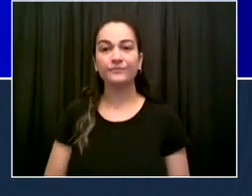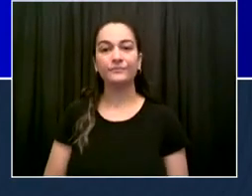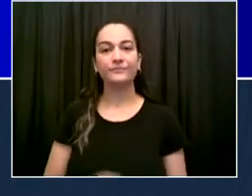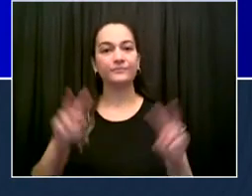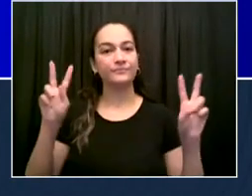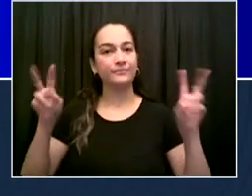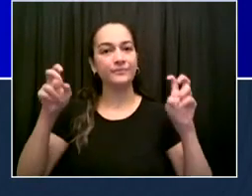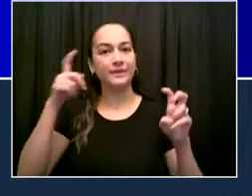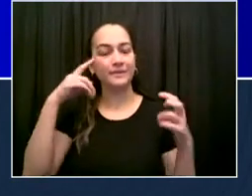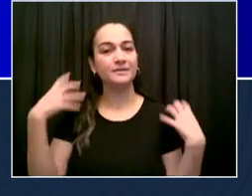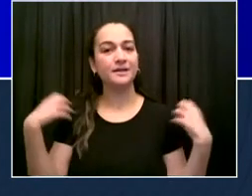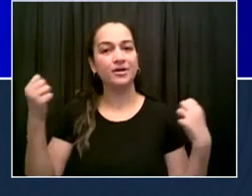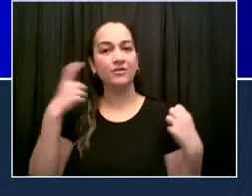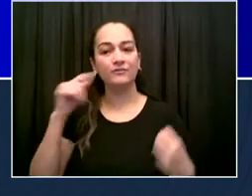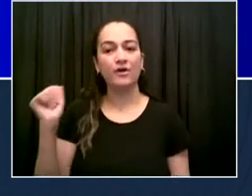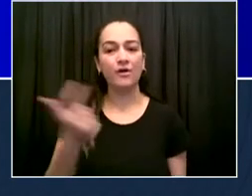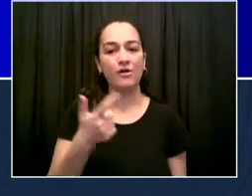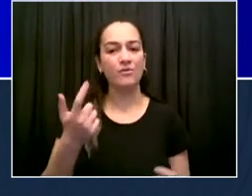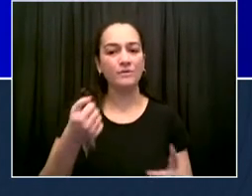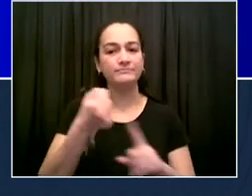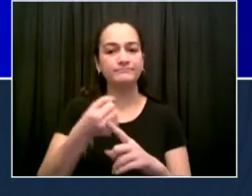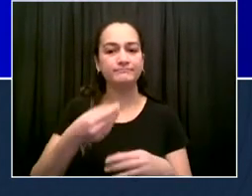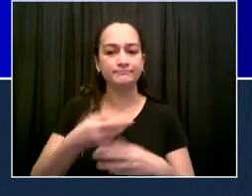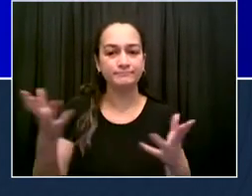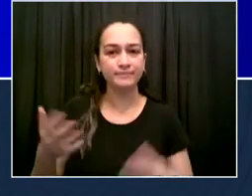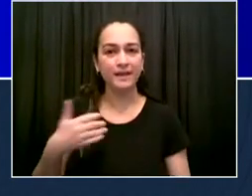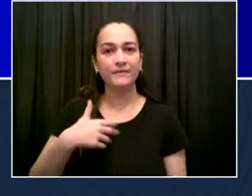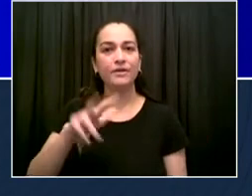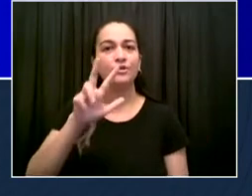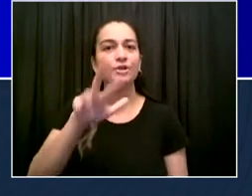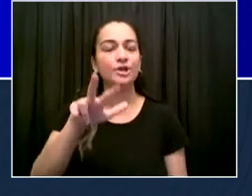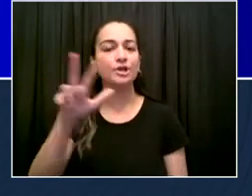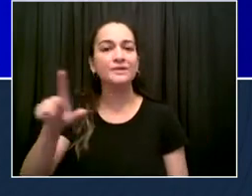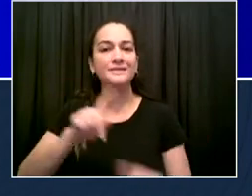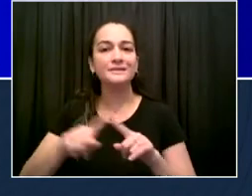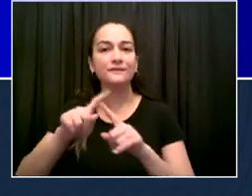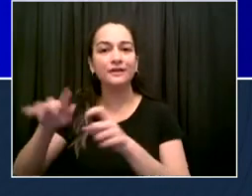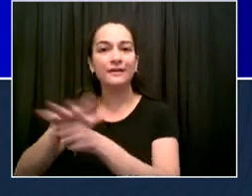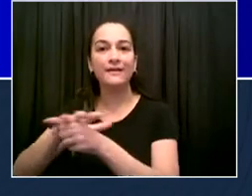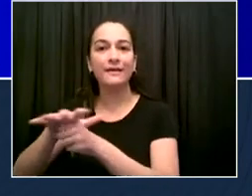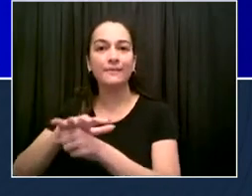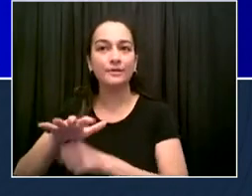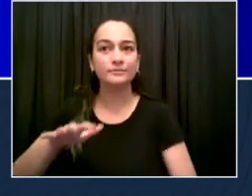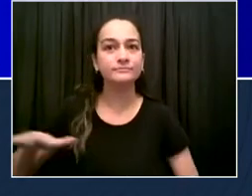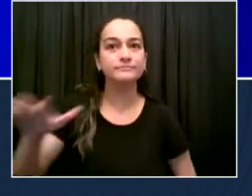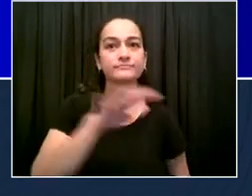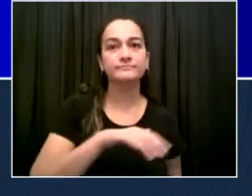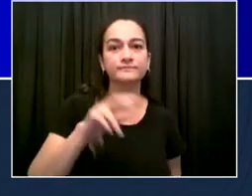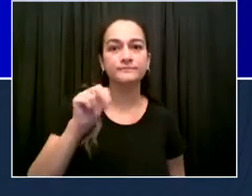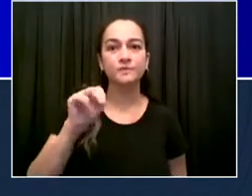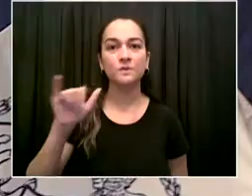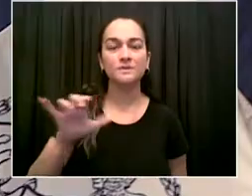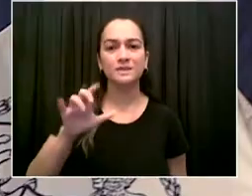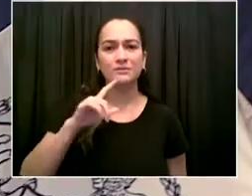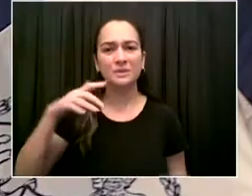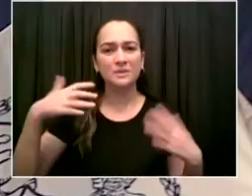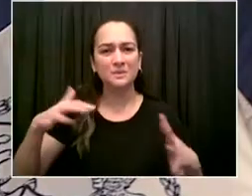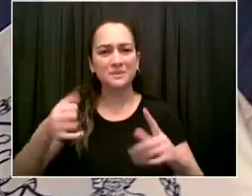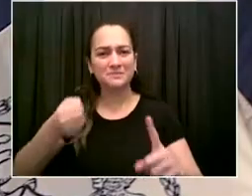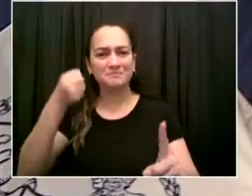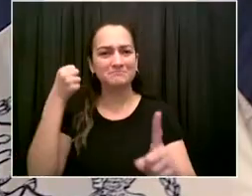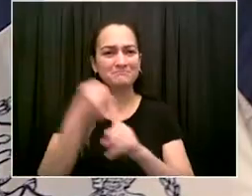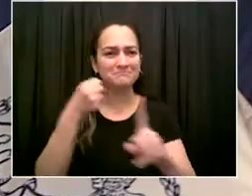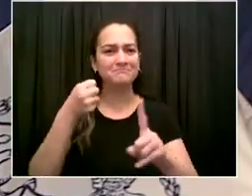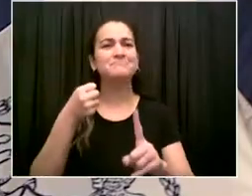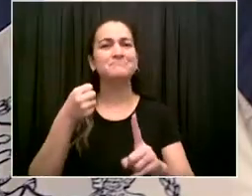health is available for each and every one of you. I want you to see an ad that we'll be showing to really let people know the help